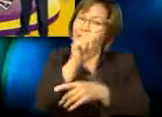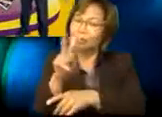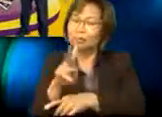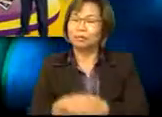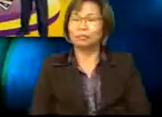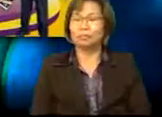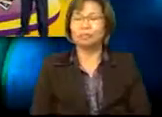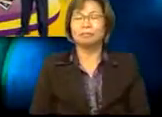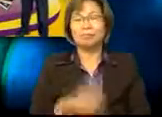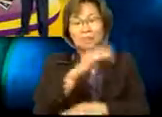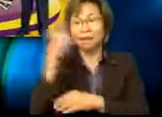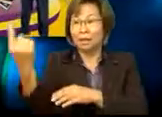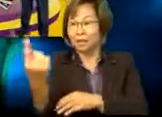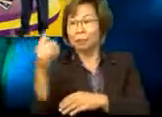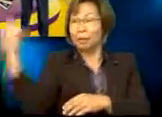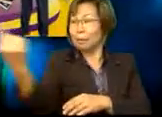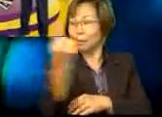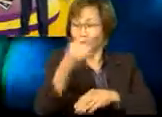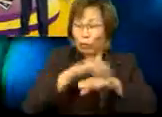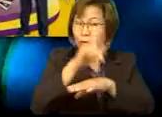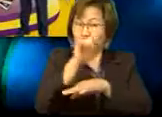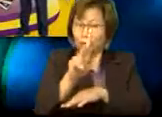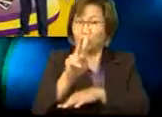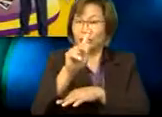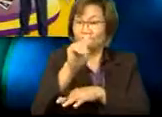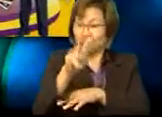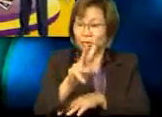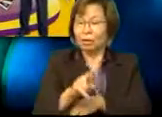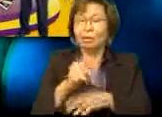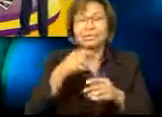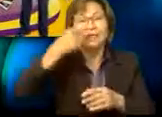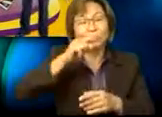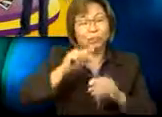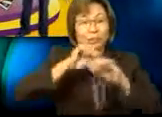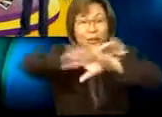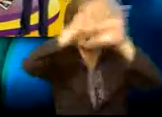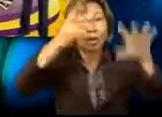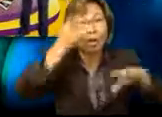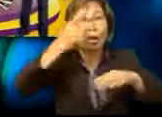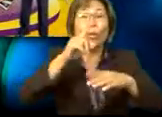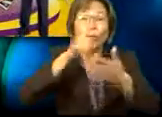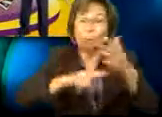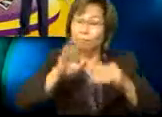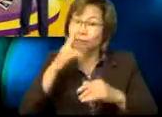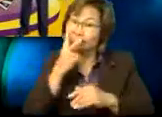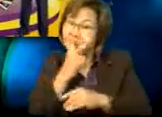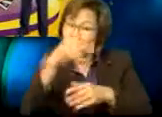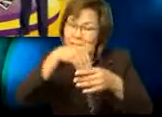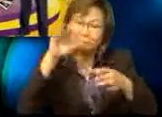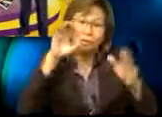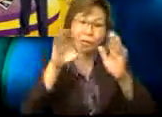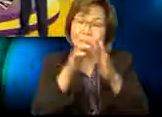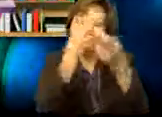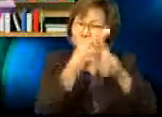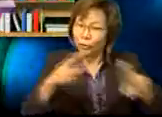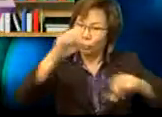I would say that you already have a clear understanding of what you see in the picture. Well, are you ready to construct your sentences